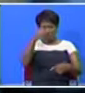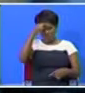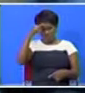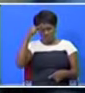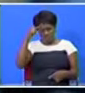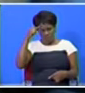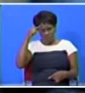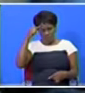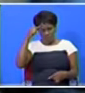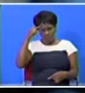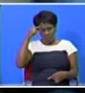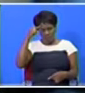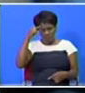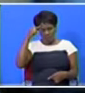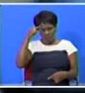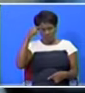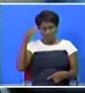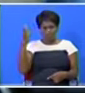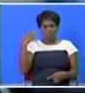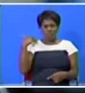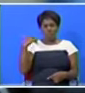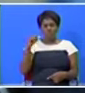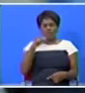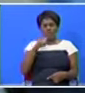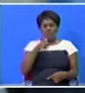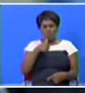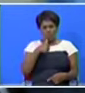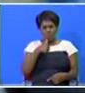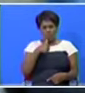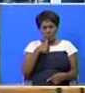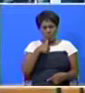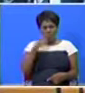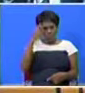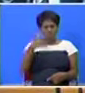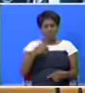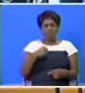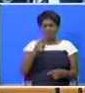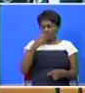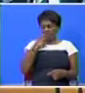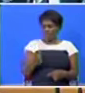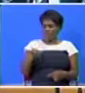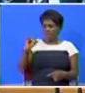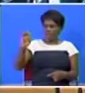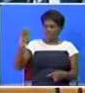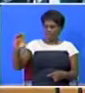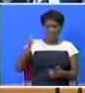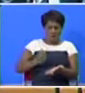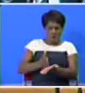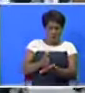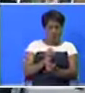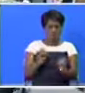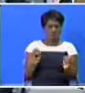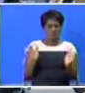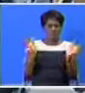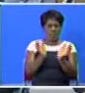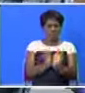scrutiny. It was, with due respect, hopelessly unreasonable. Odunga accused IEBC of dishonesty by not furnishing